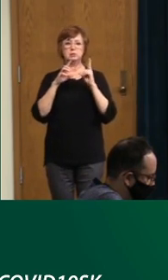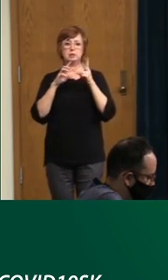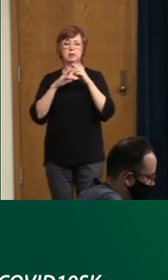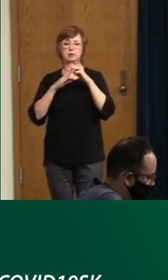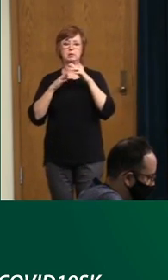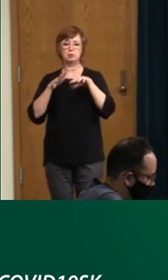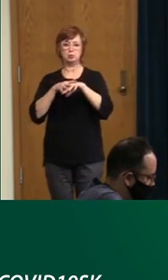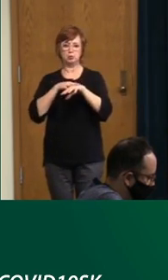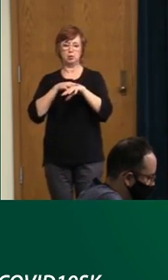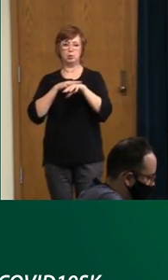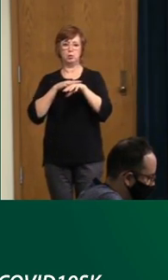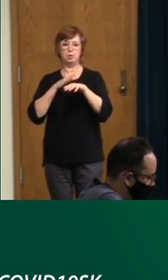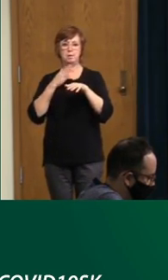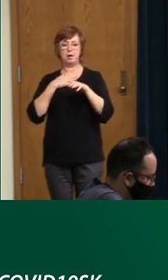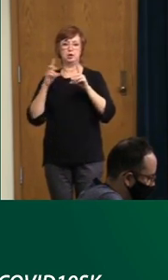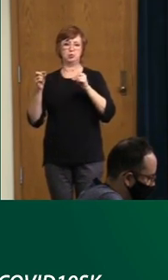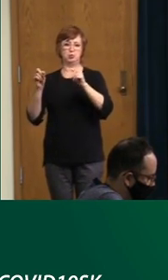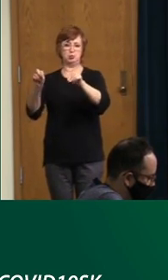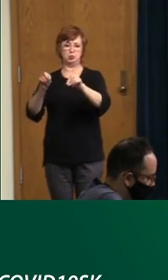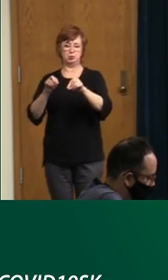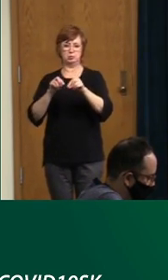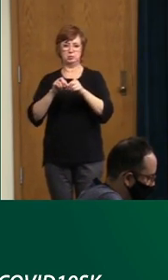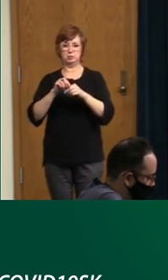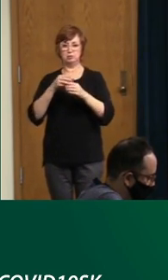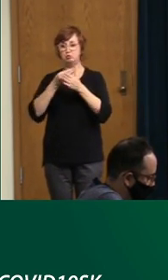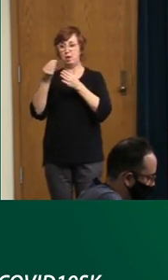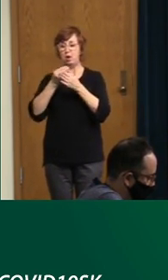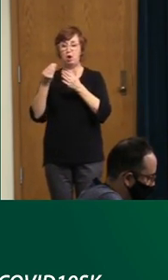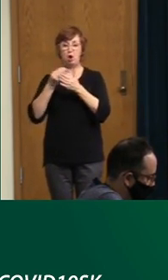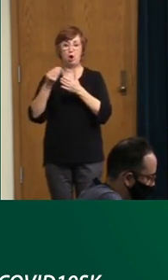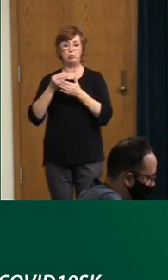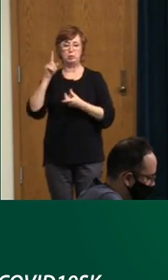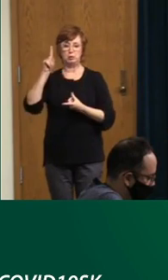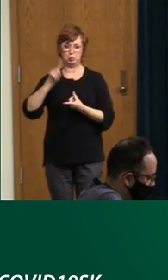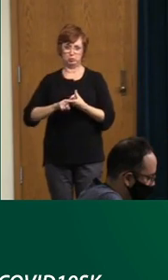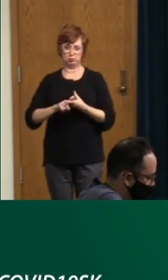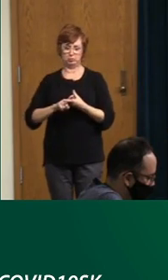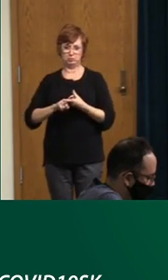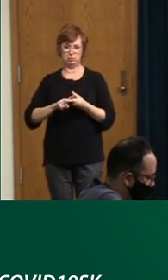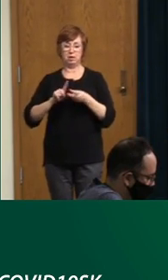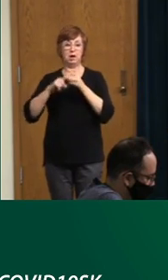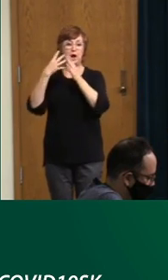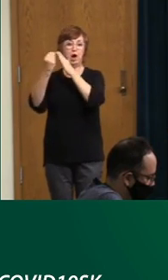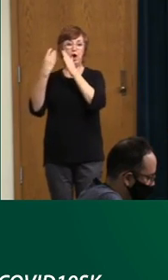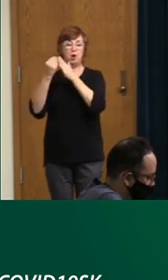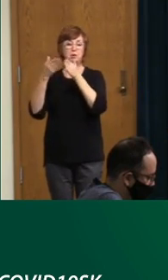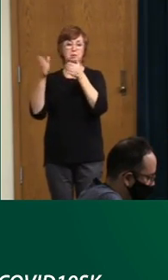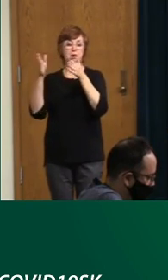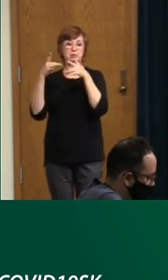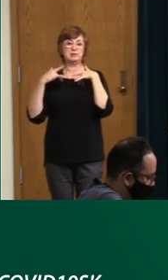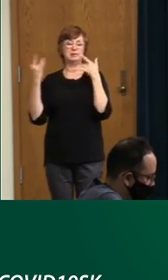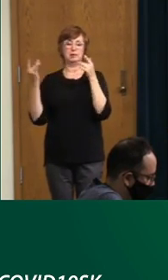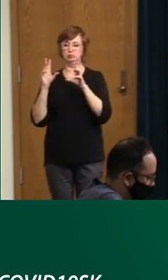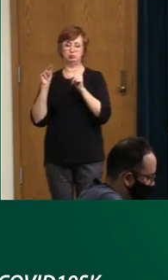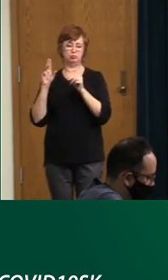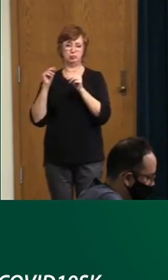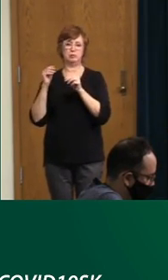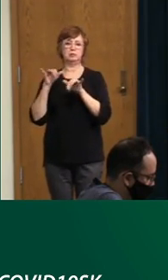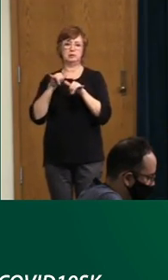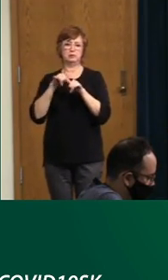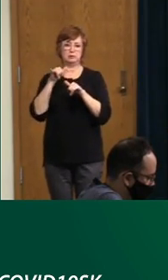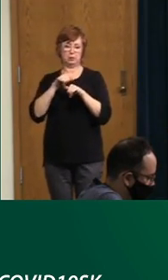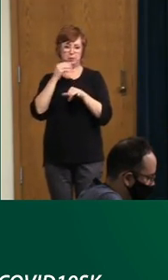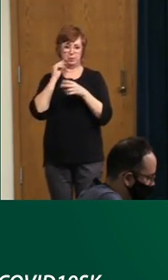now, like I said, go less frequently shopping, go less frequently to other public settings. We already, significantly